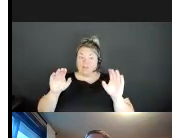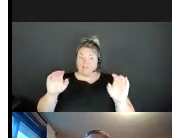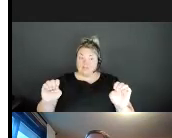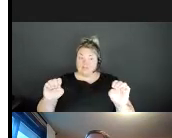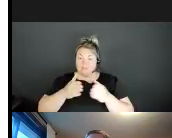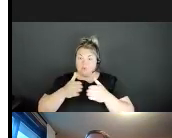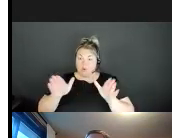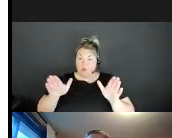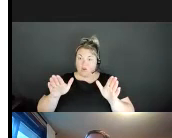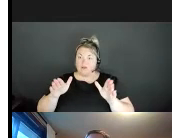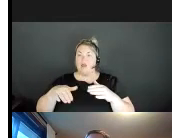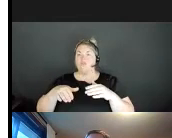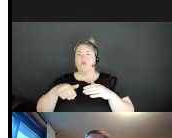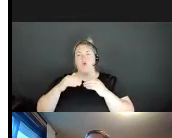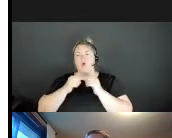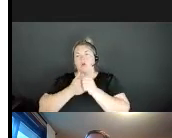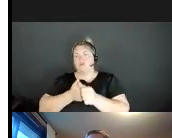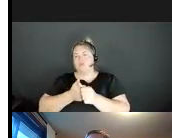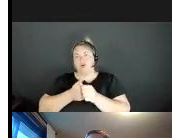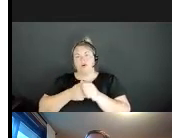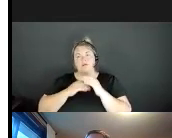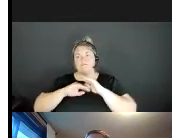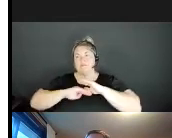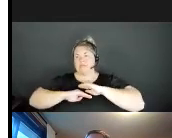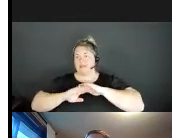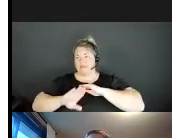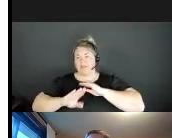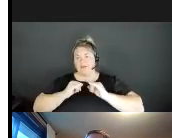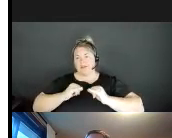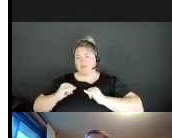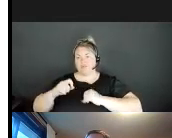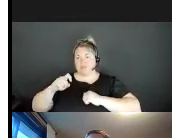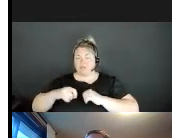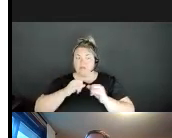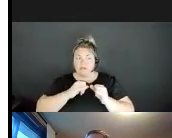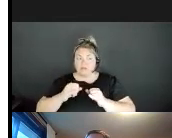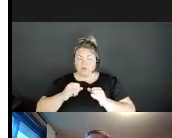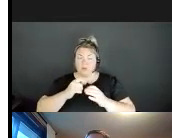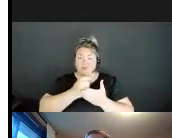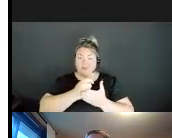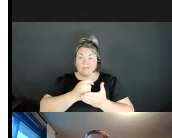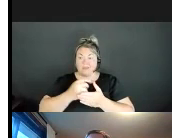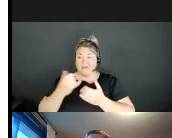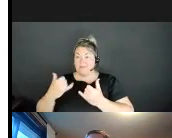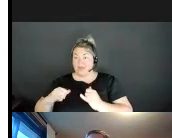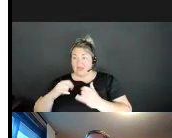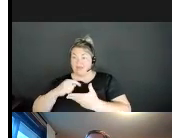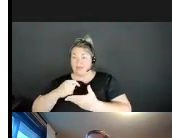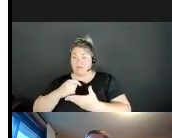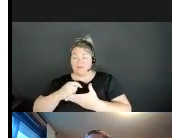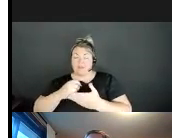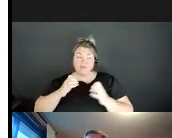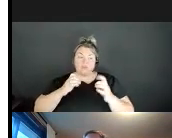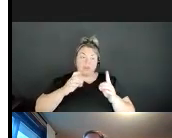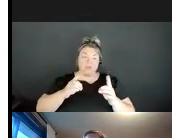meeting that assessed individual need, and that can include individual therapy, play therapy, education, occupational